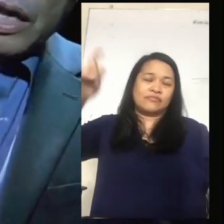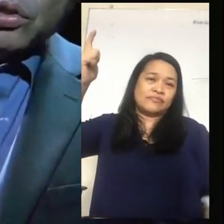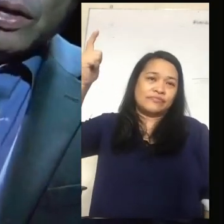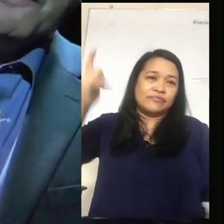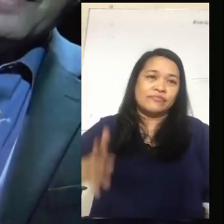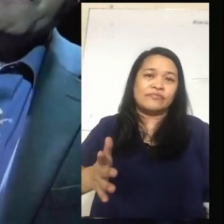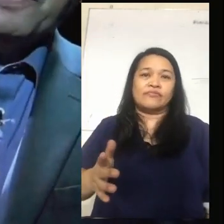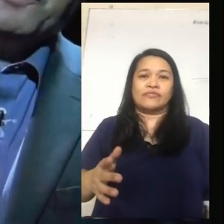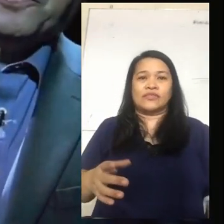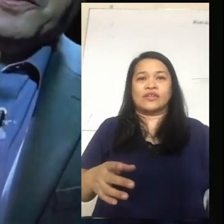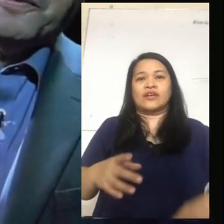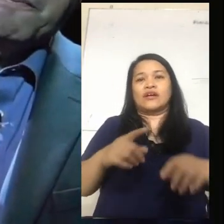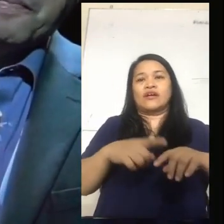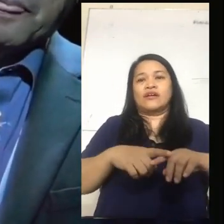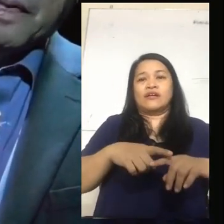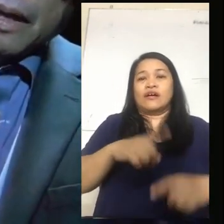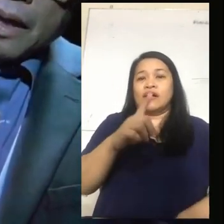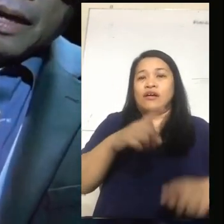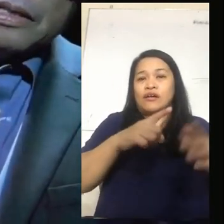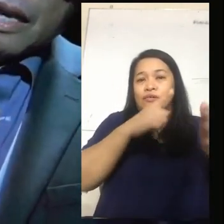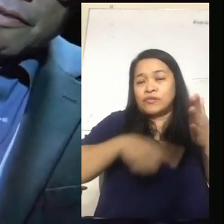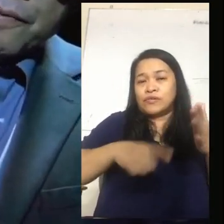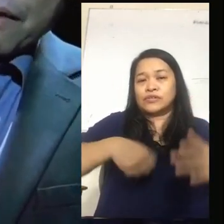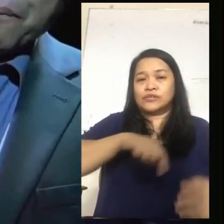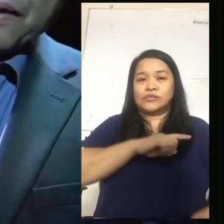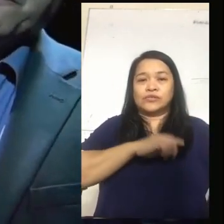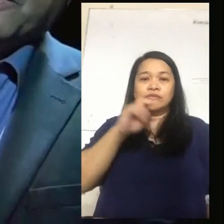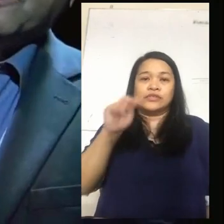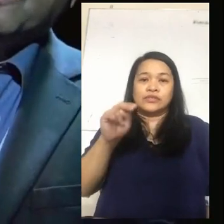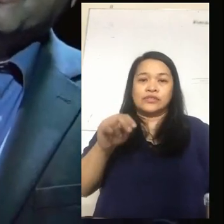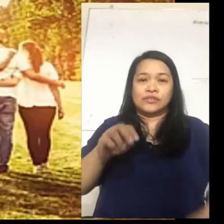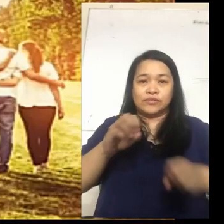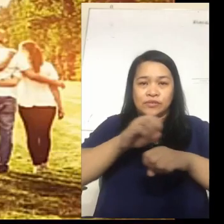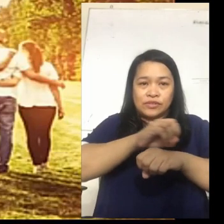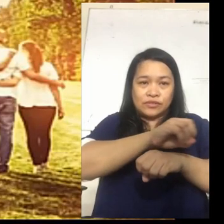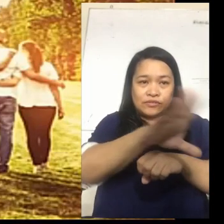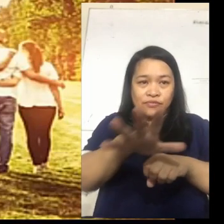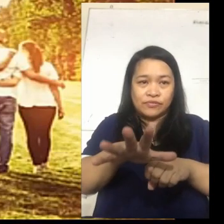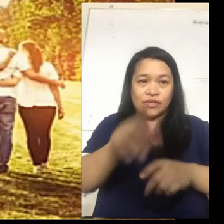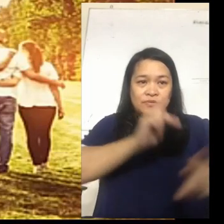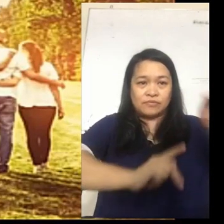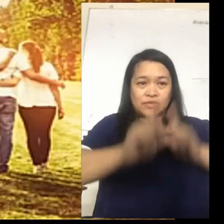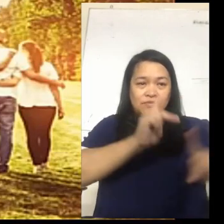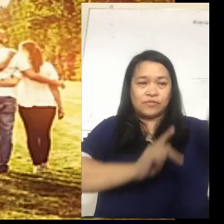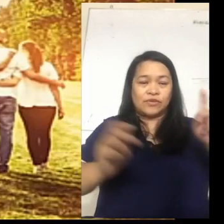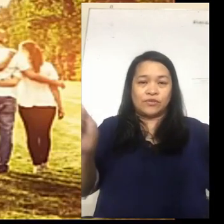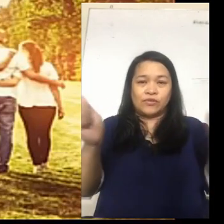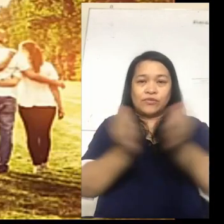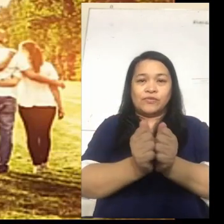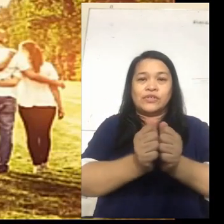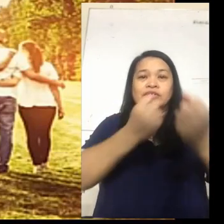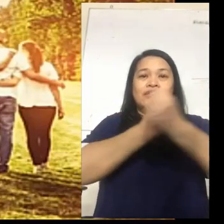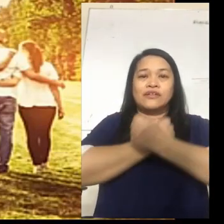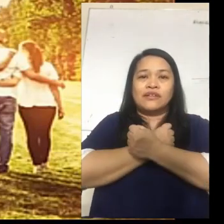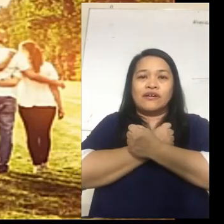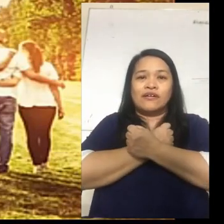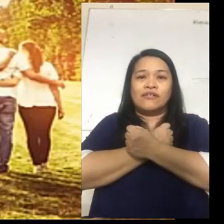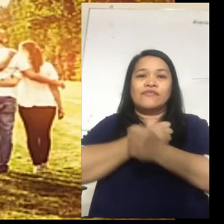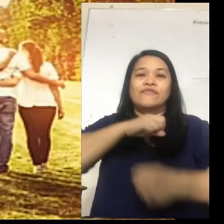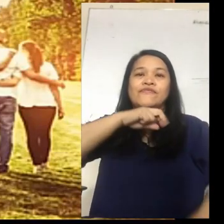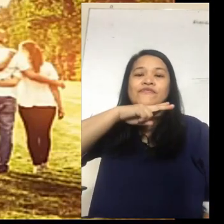what we need to infect people is infect people with the love virus.